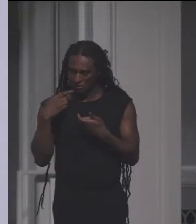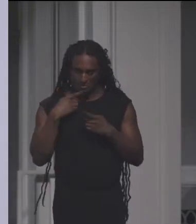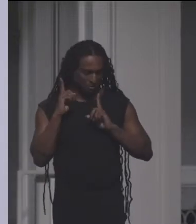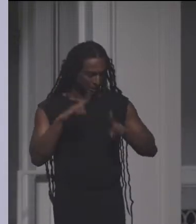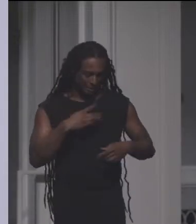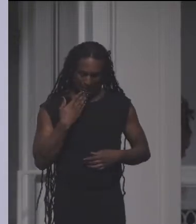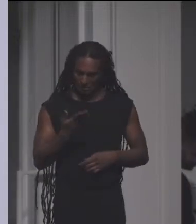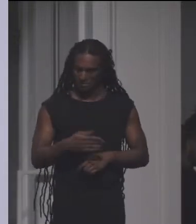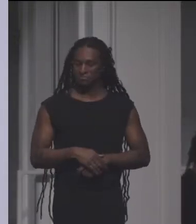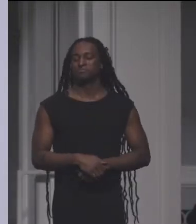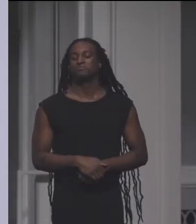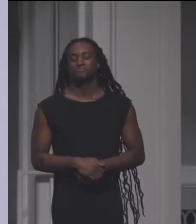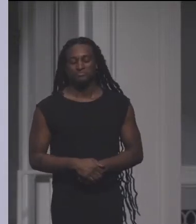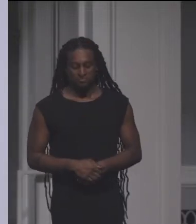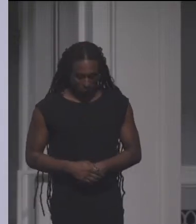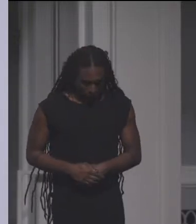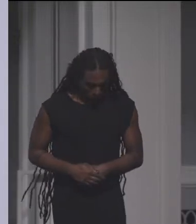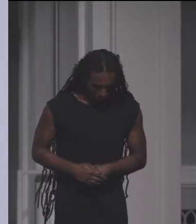Okay.